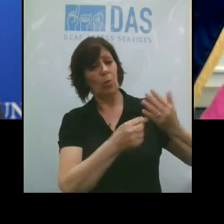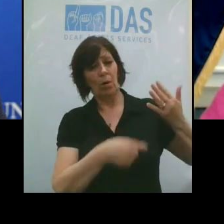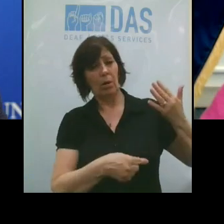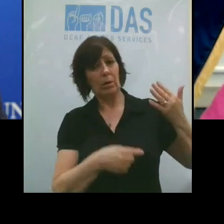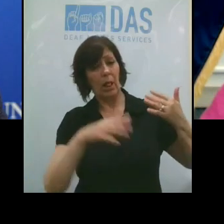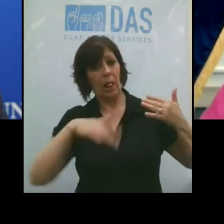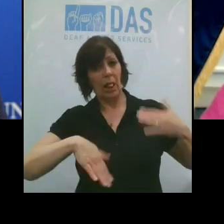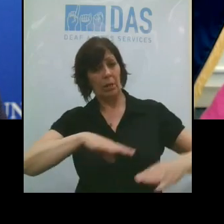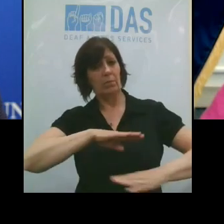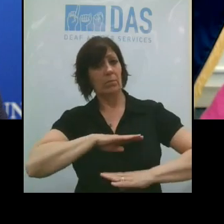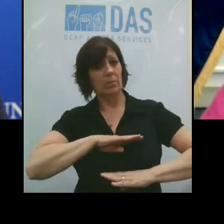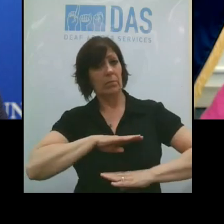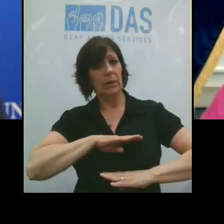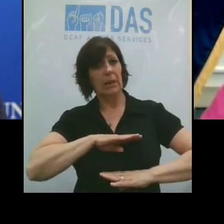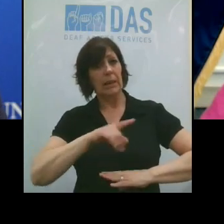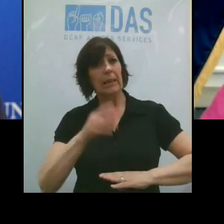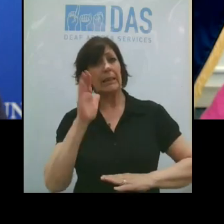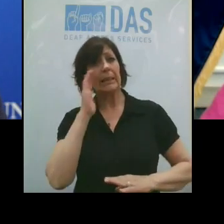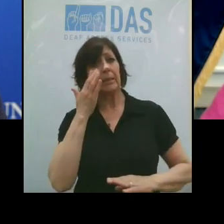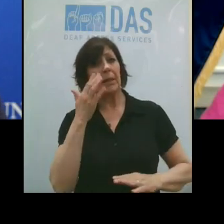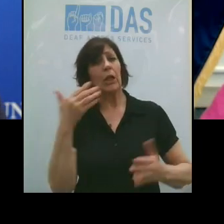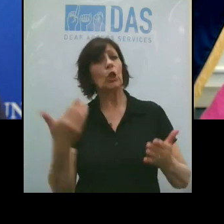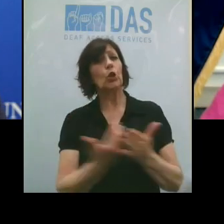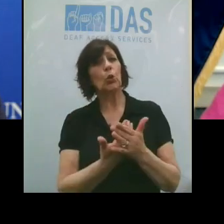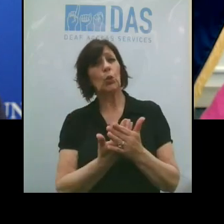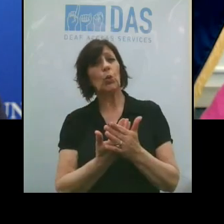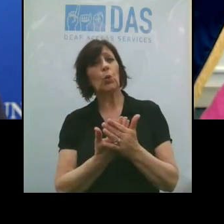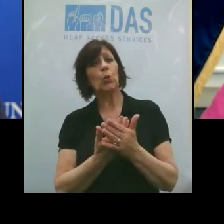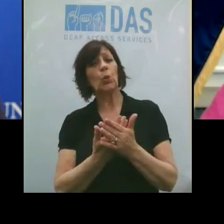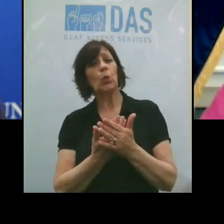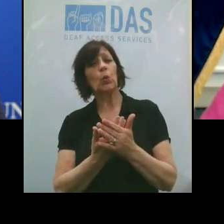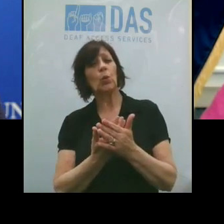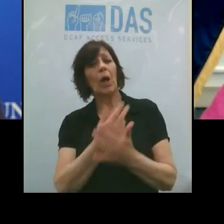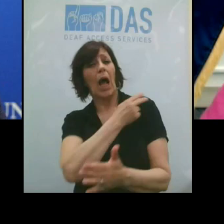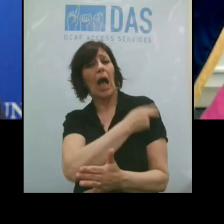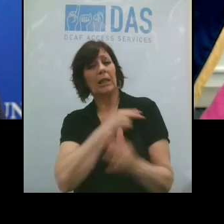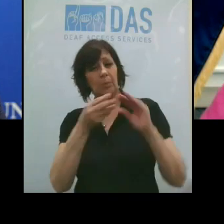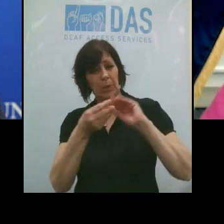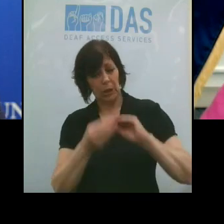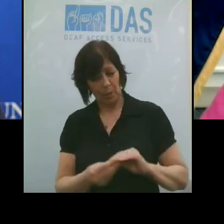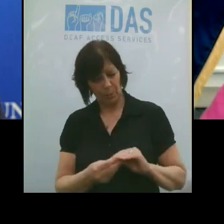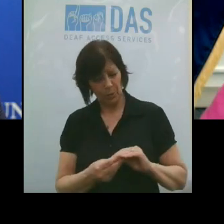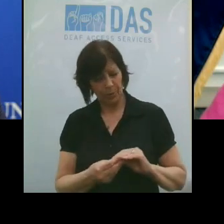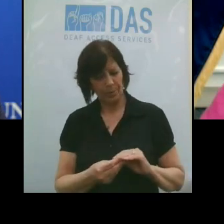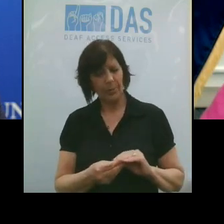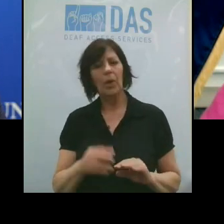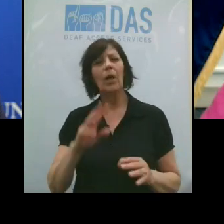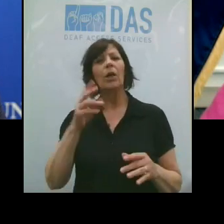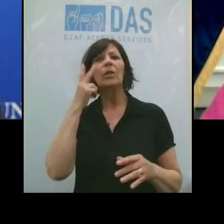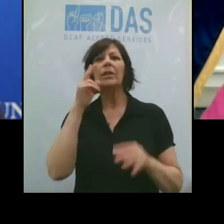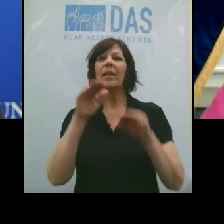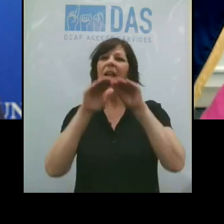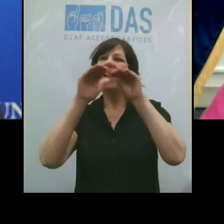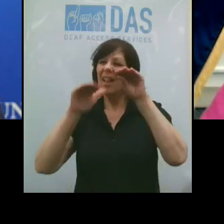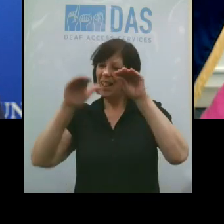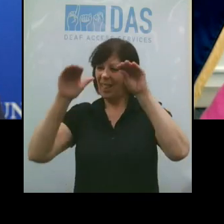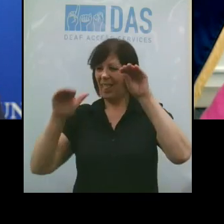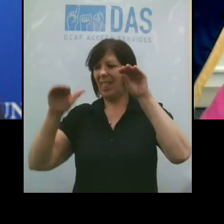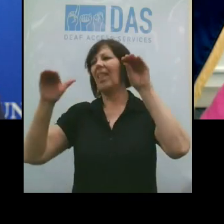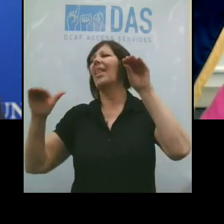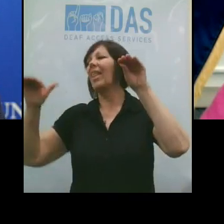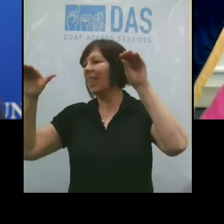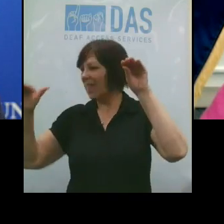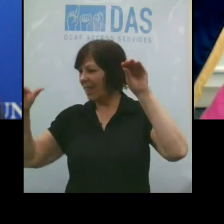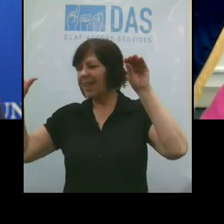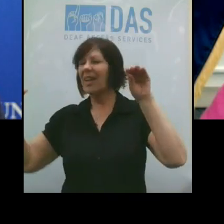going to be, back and forth is the new hospitalization numbers. When you look at them fluctuate so much, I mean, how maddening